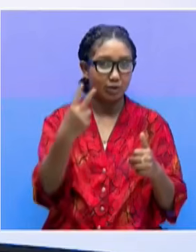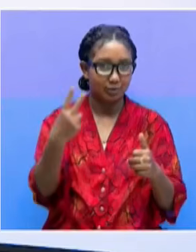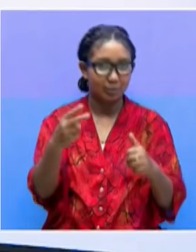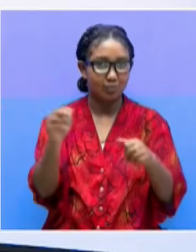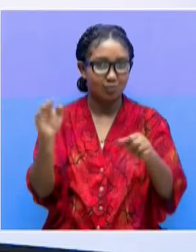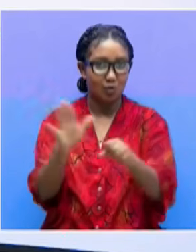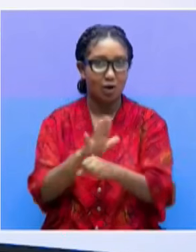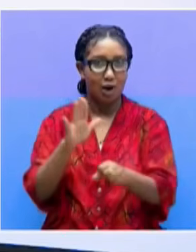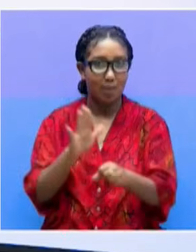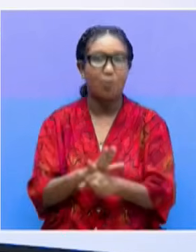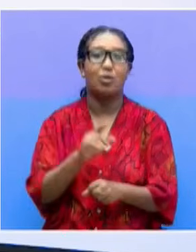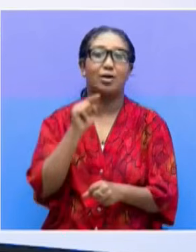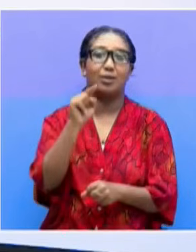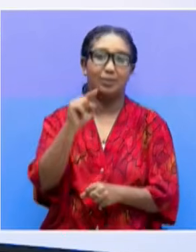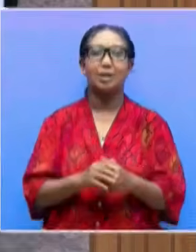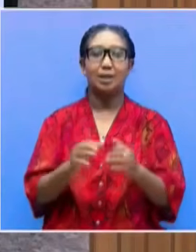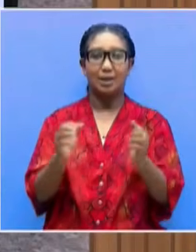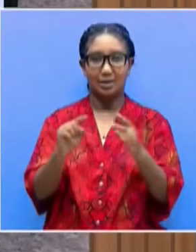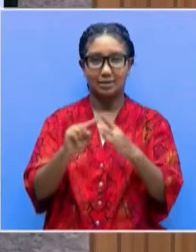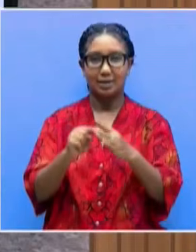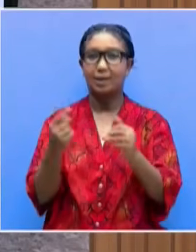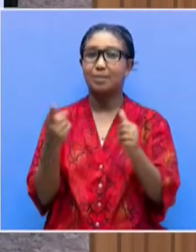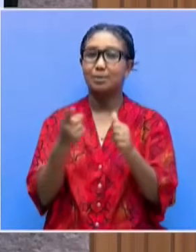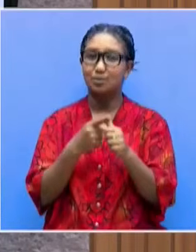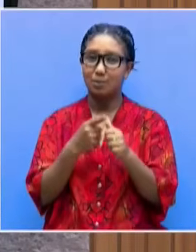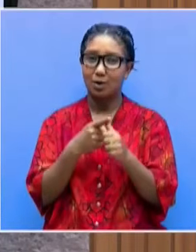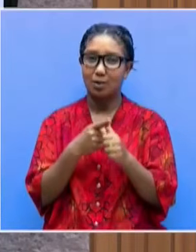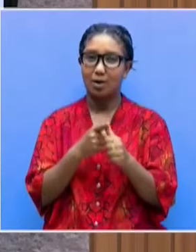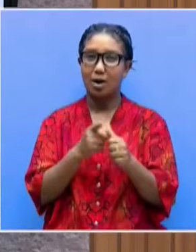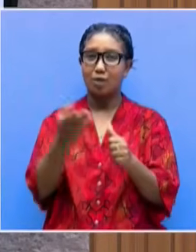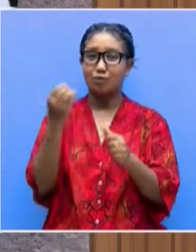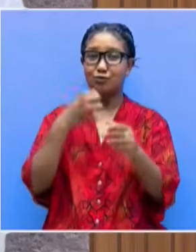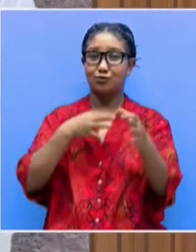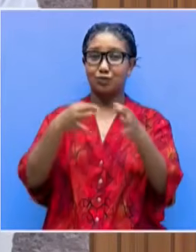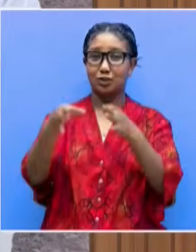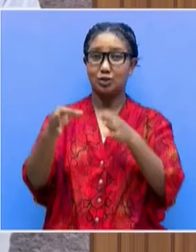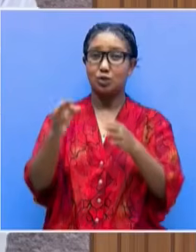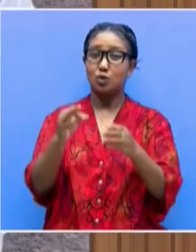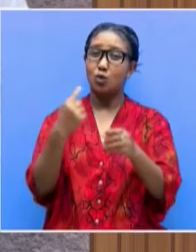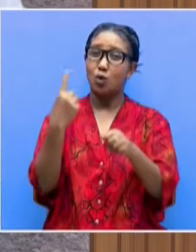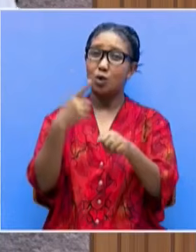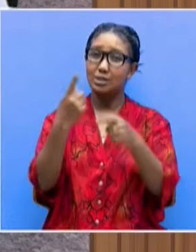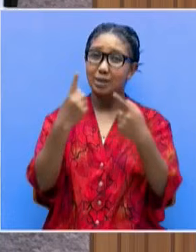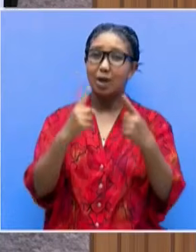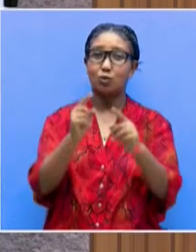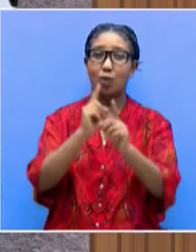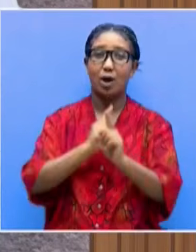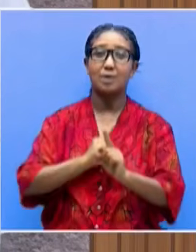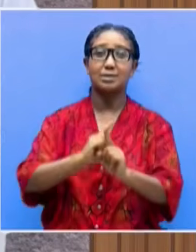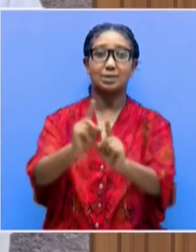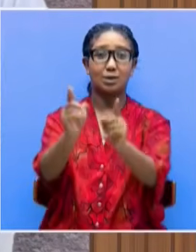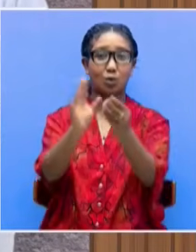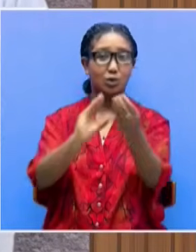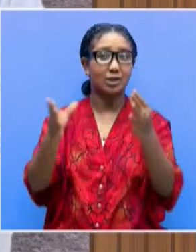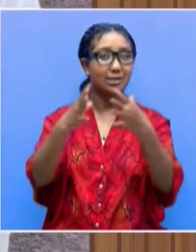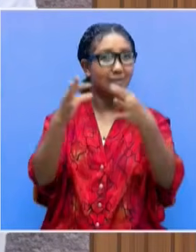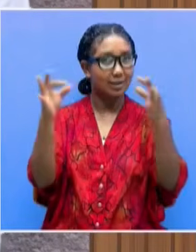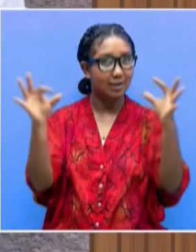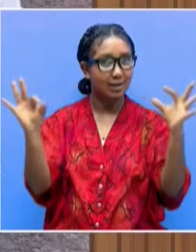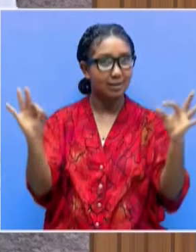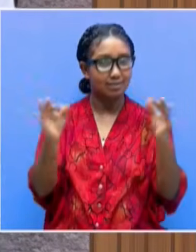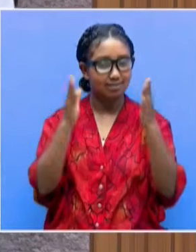complete conditional sentence type 3. The first one, as I told you, when you always try to answer conditional sentences,